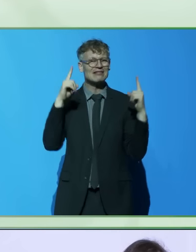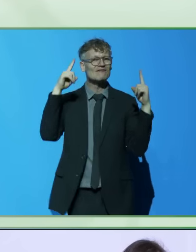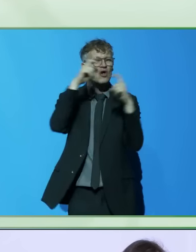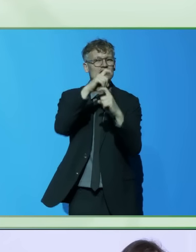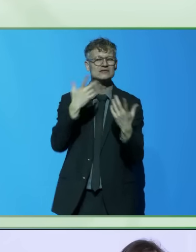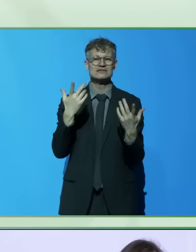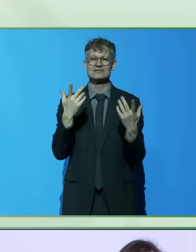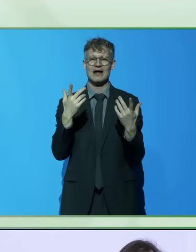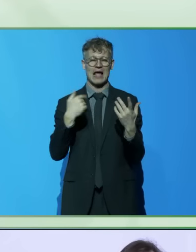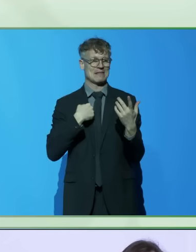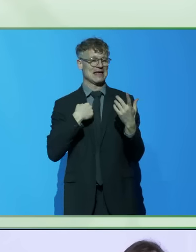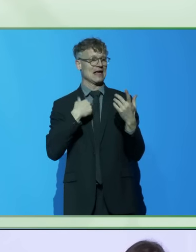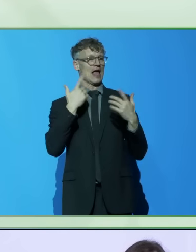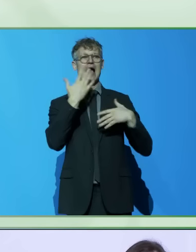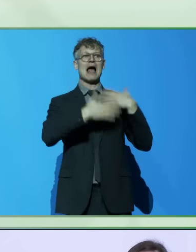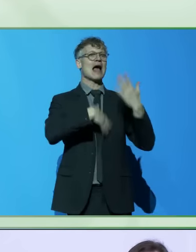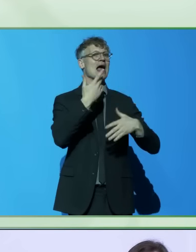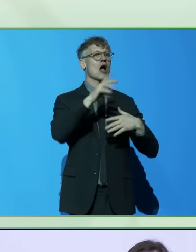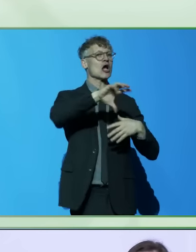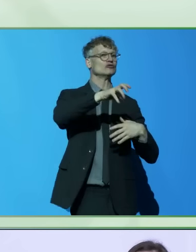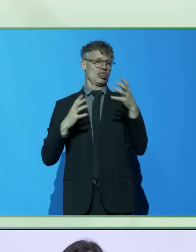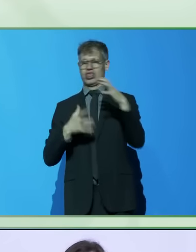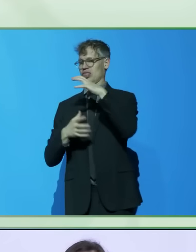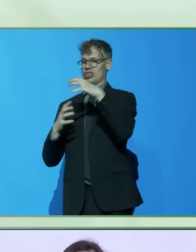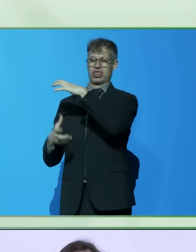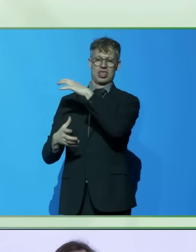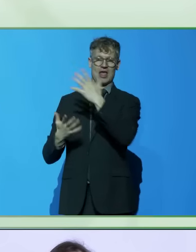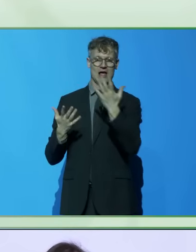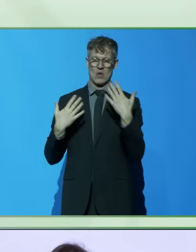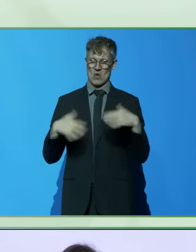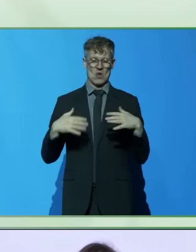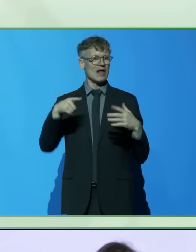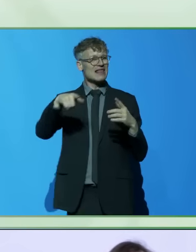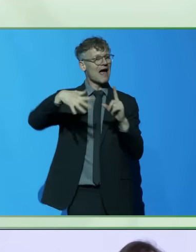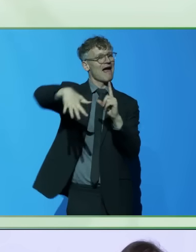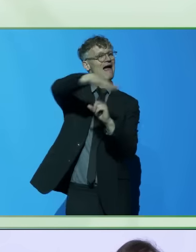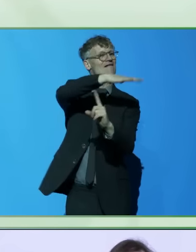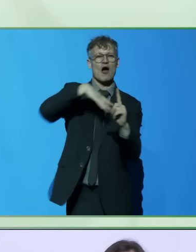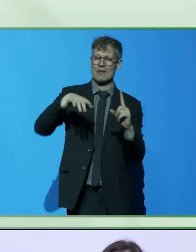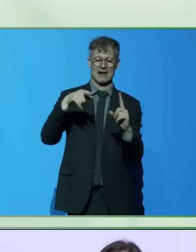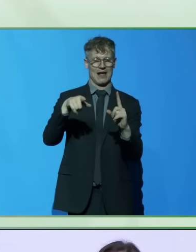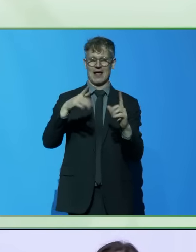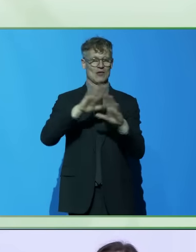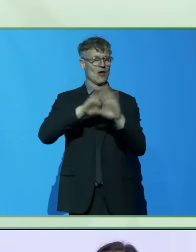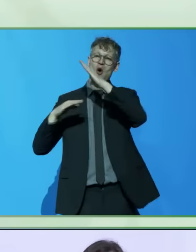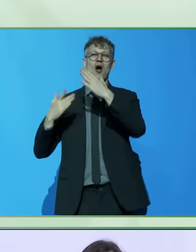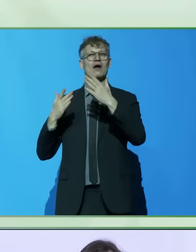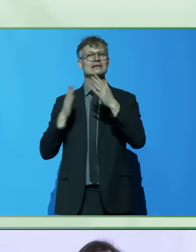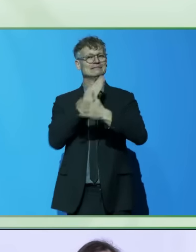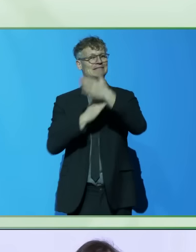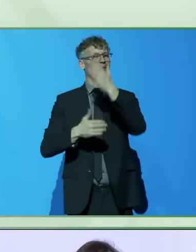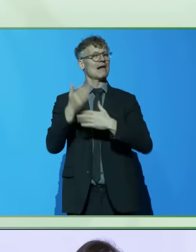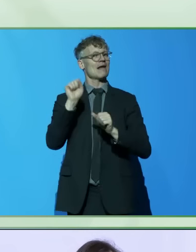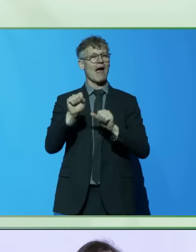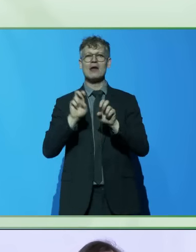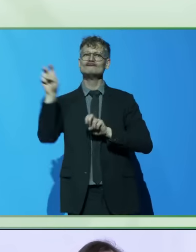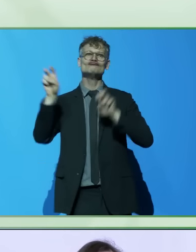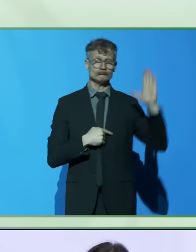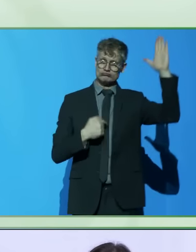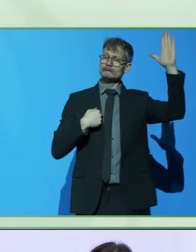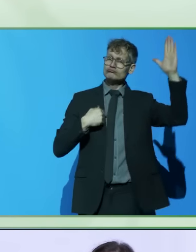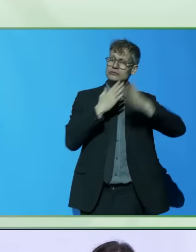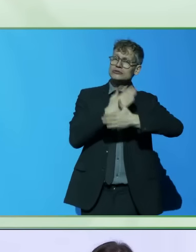France? All of a sudden, the company and the country has illegal options. So why aren't we ambitious to think about either a regional? We know as fact that